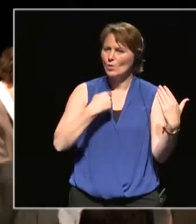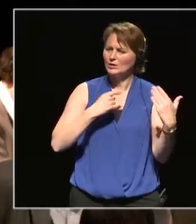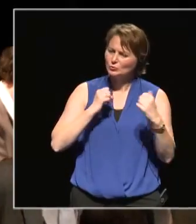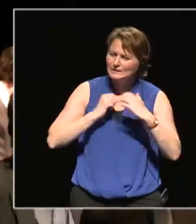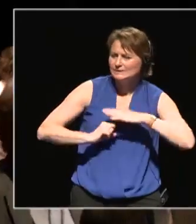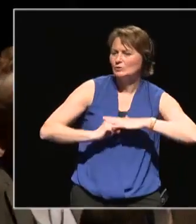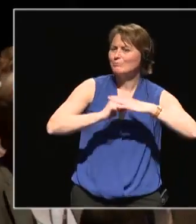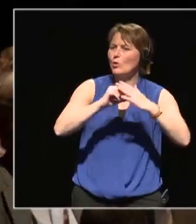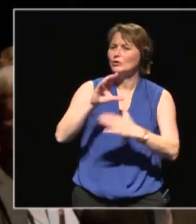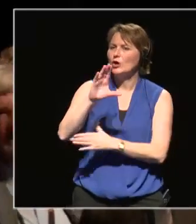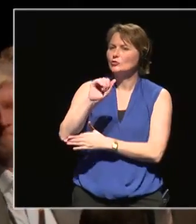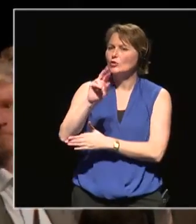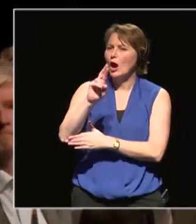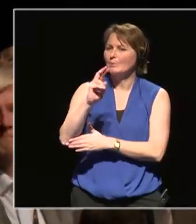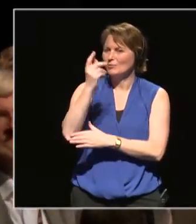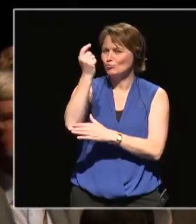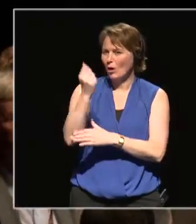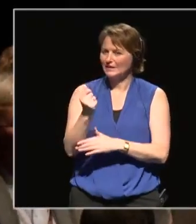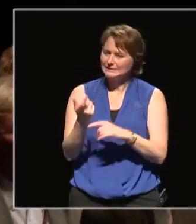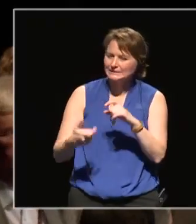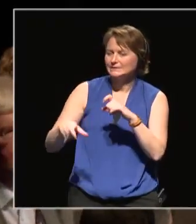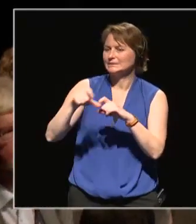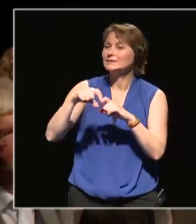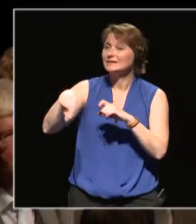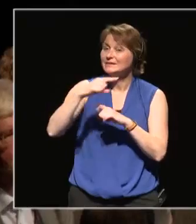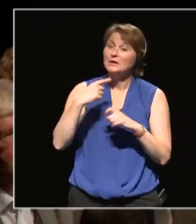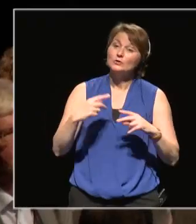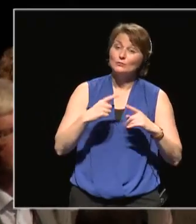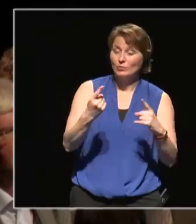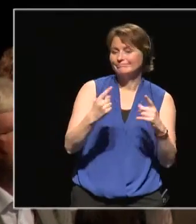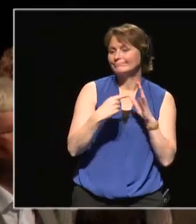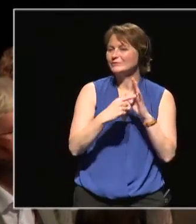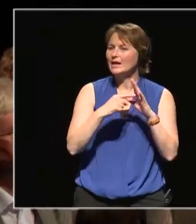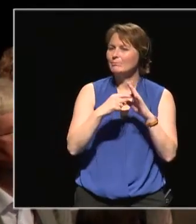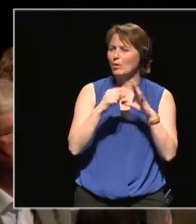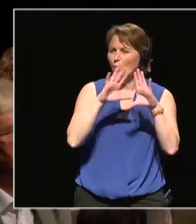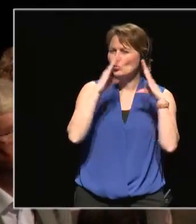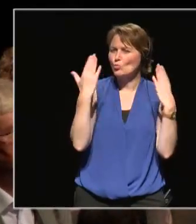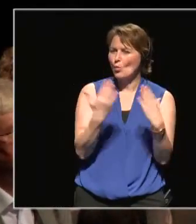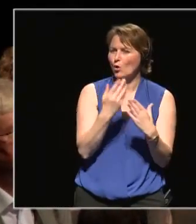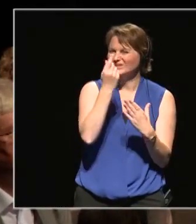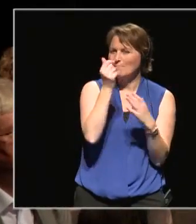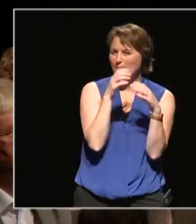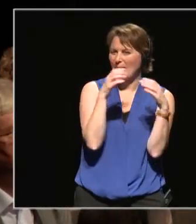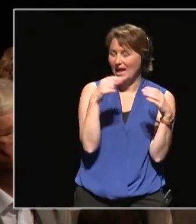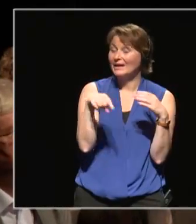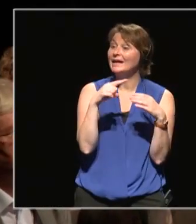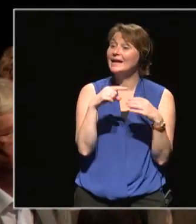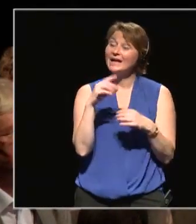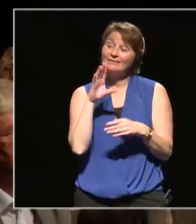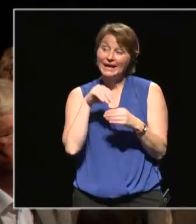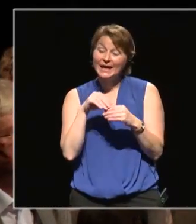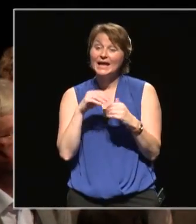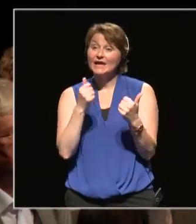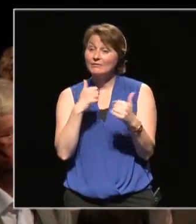Bank, IMF talking about carbon pricing as one of the instruments that needs to be part of the Paris deal. If that works,